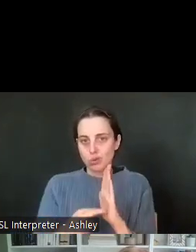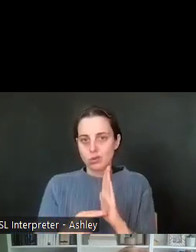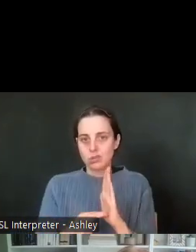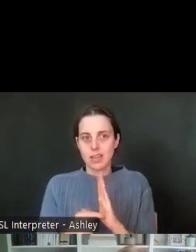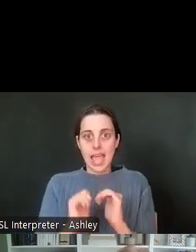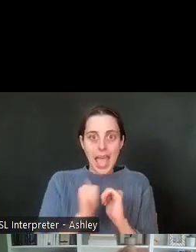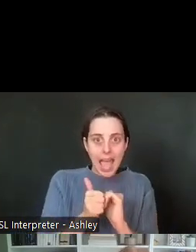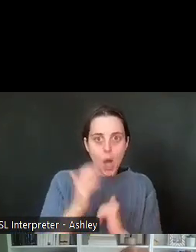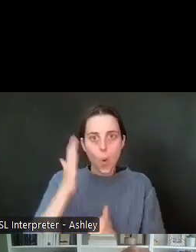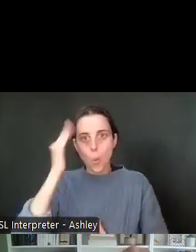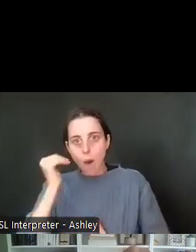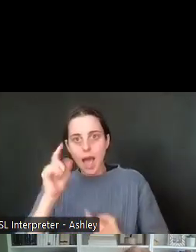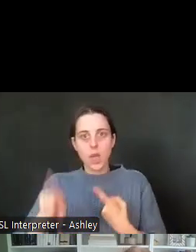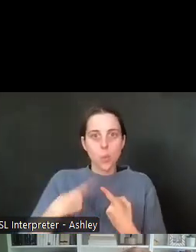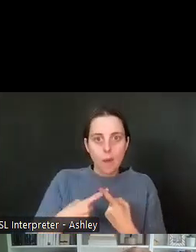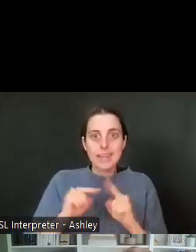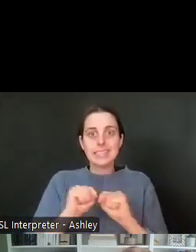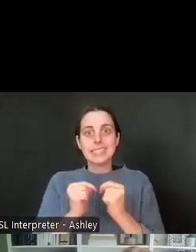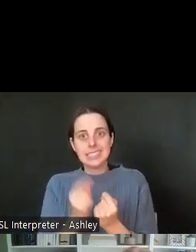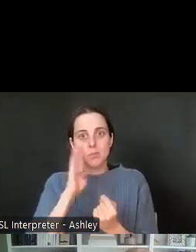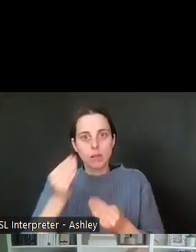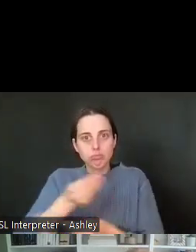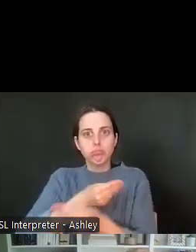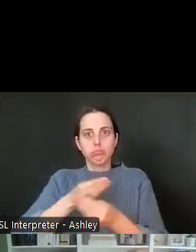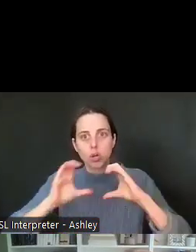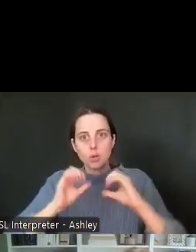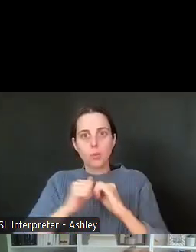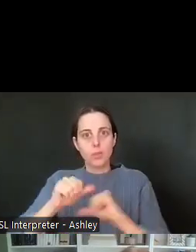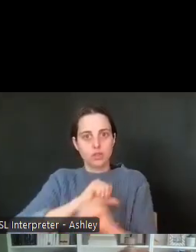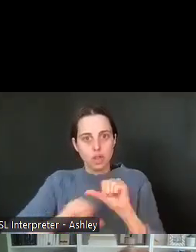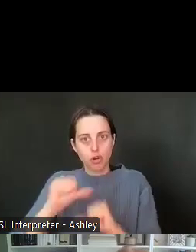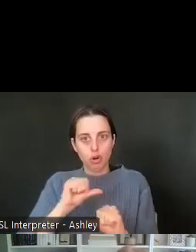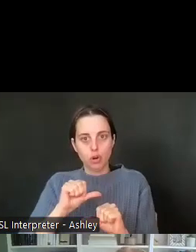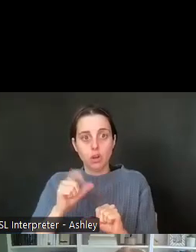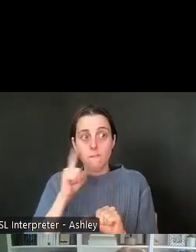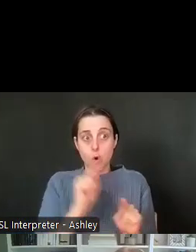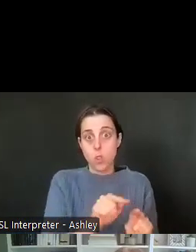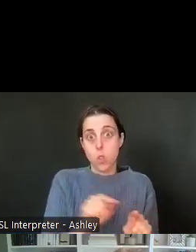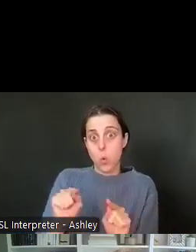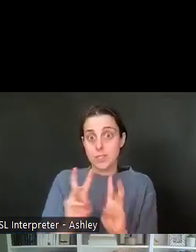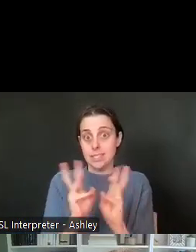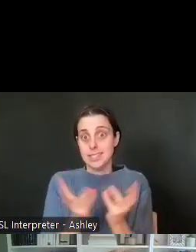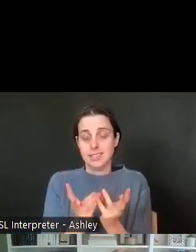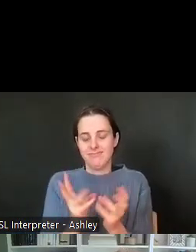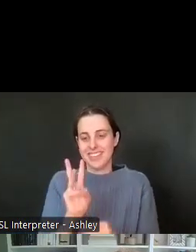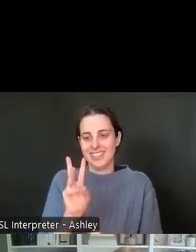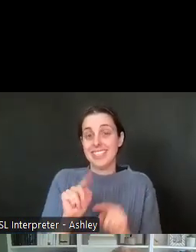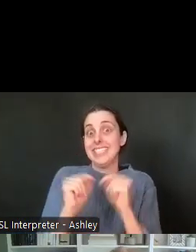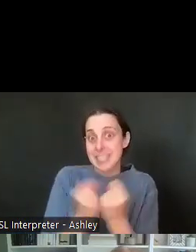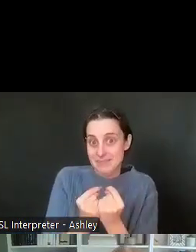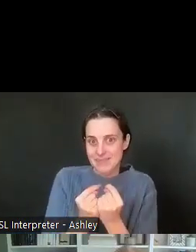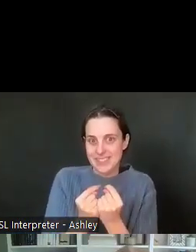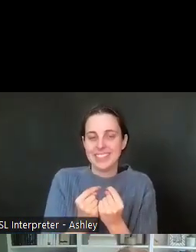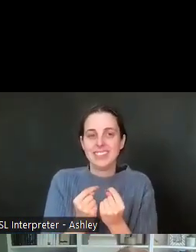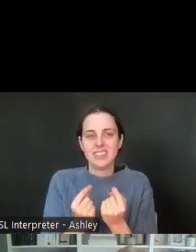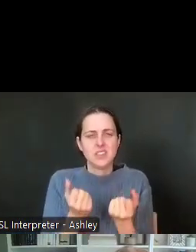communicate together. What was happening for these six teams, and I don't know if it's happening for you, is that there are so many different